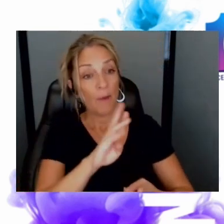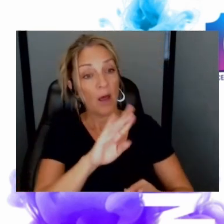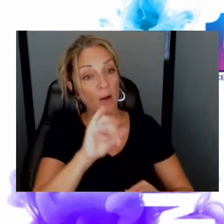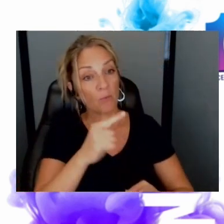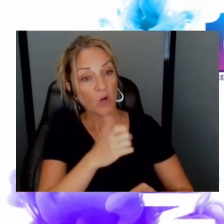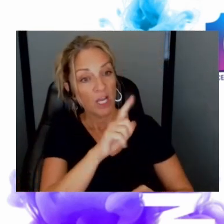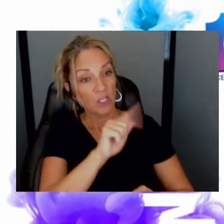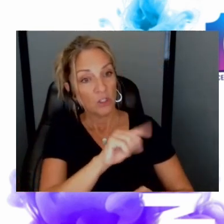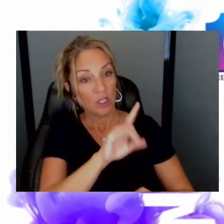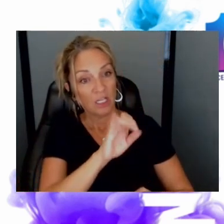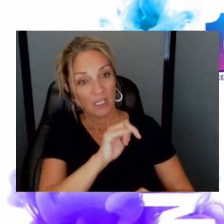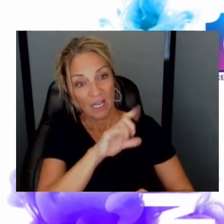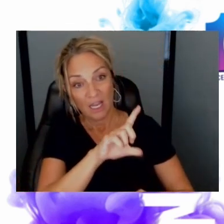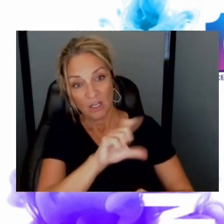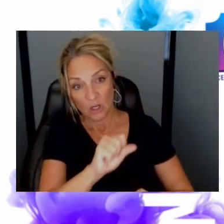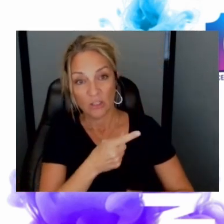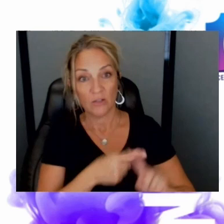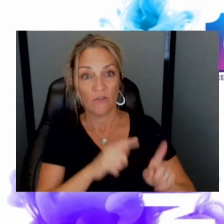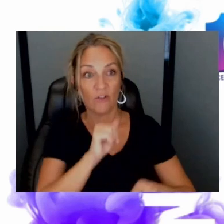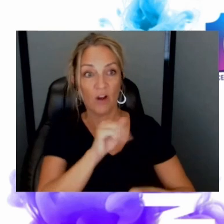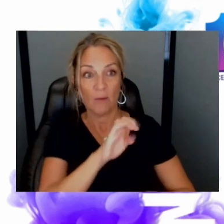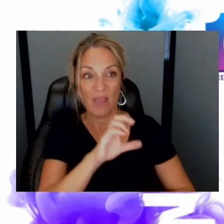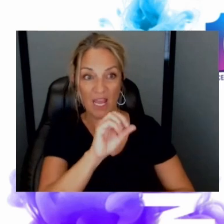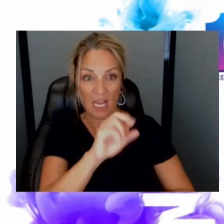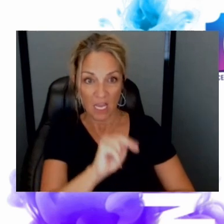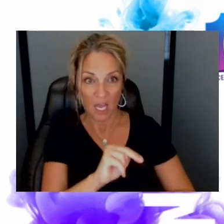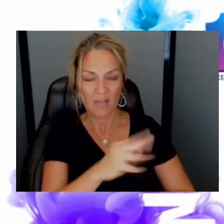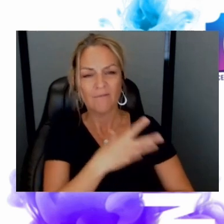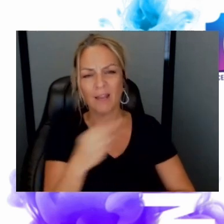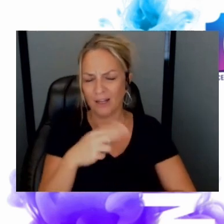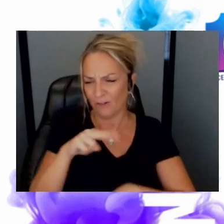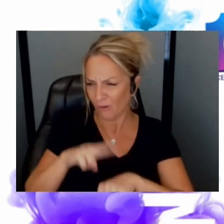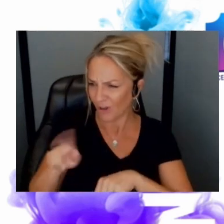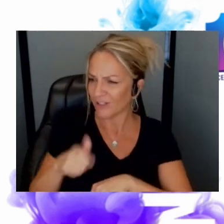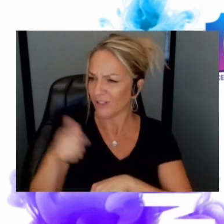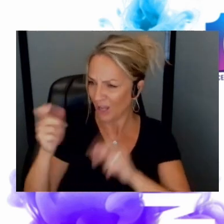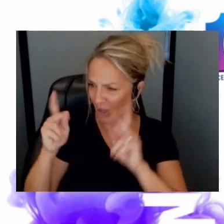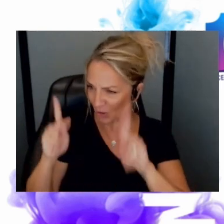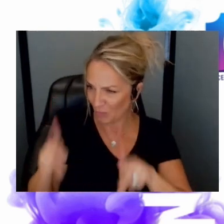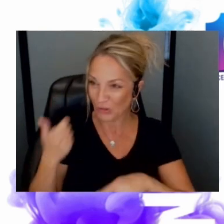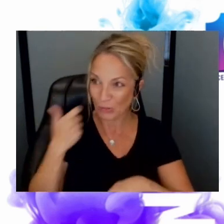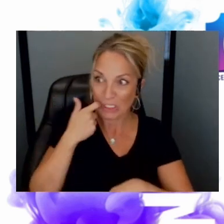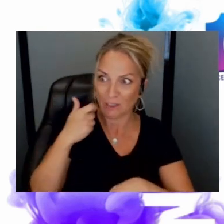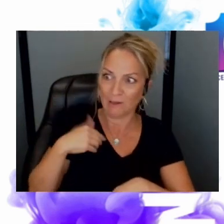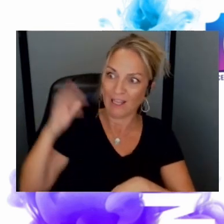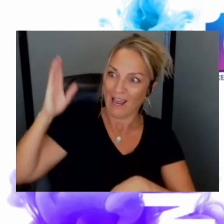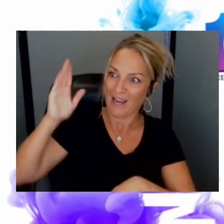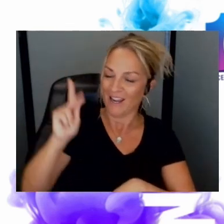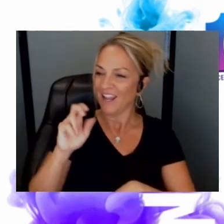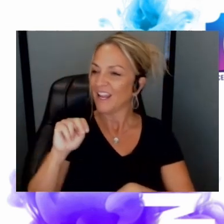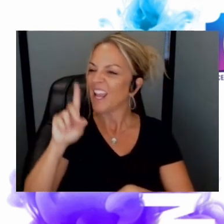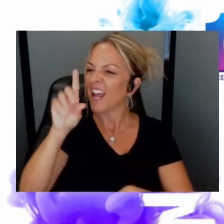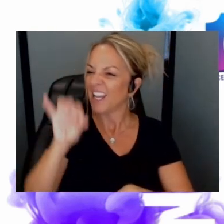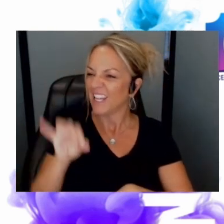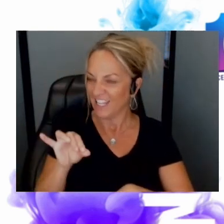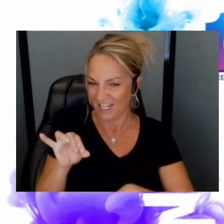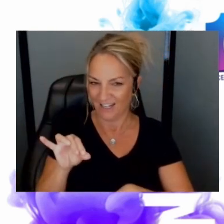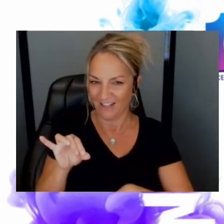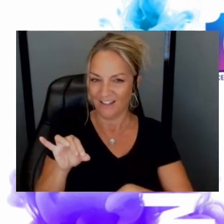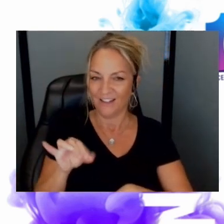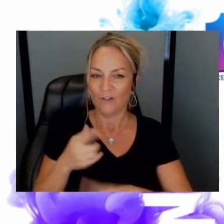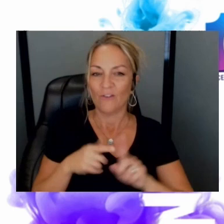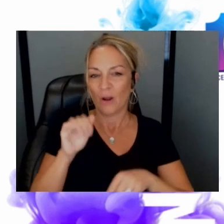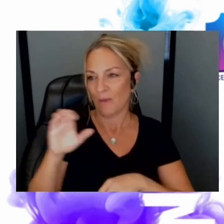of course, the person we just had our other presentation from, Kennedy Ehiwe from Aon. All of